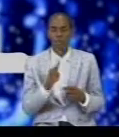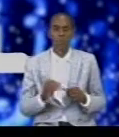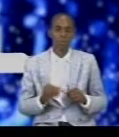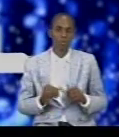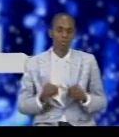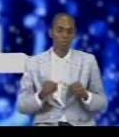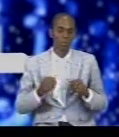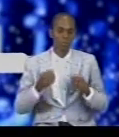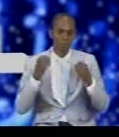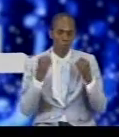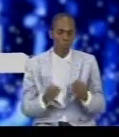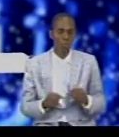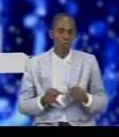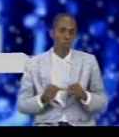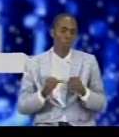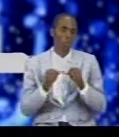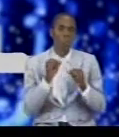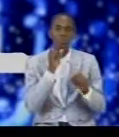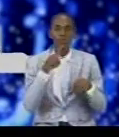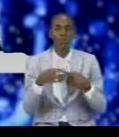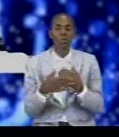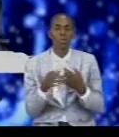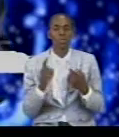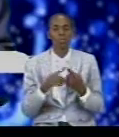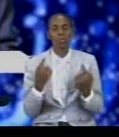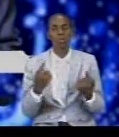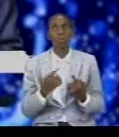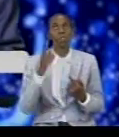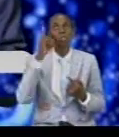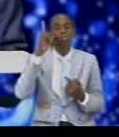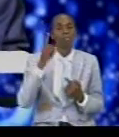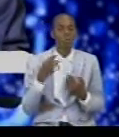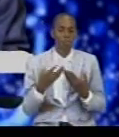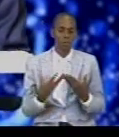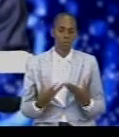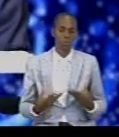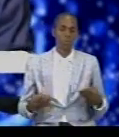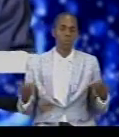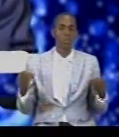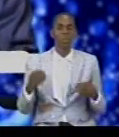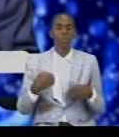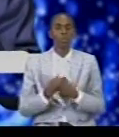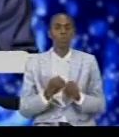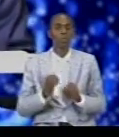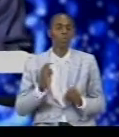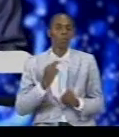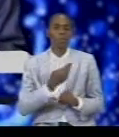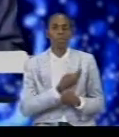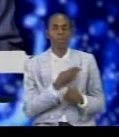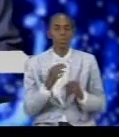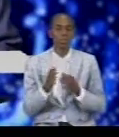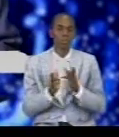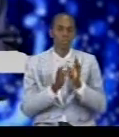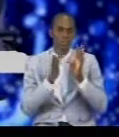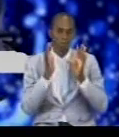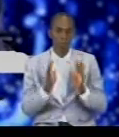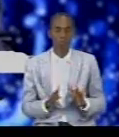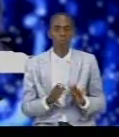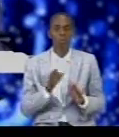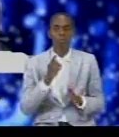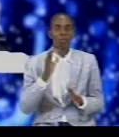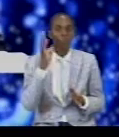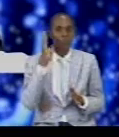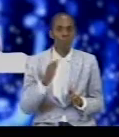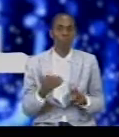relax back into sin. He stabilizes and make us Christian with very strong conviction. We have the grace,